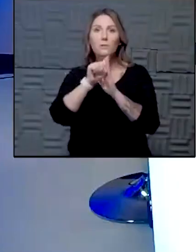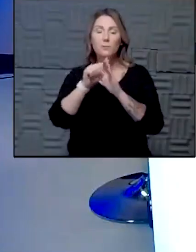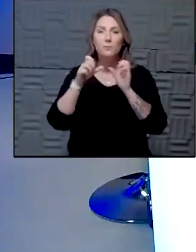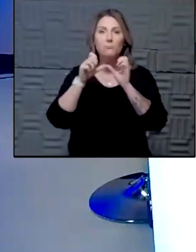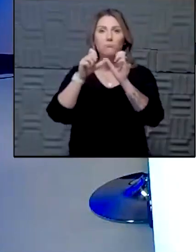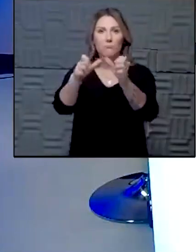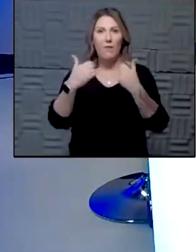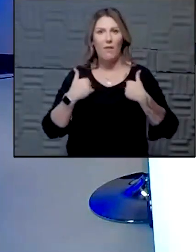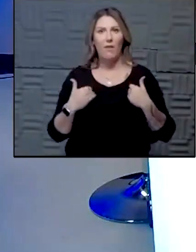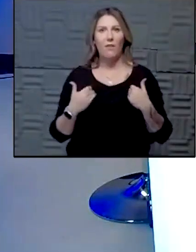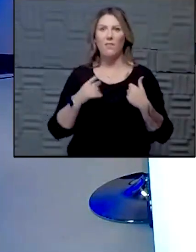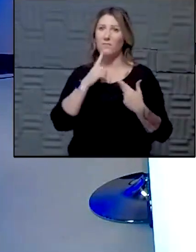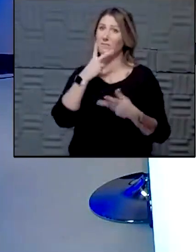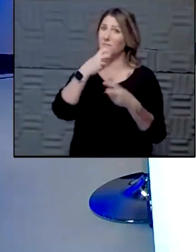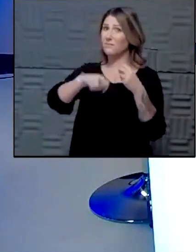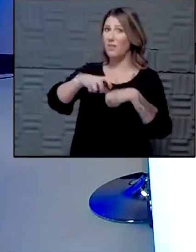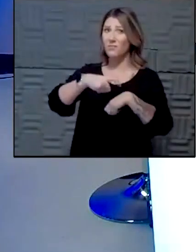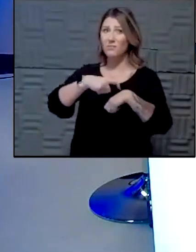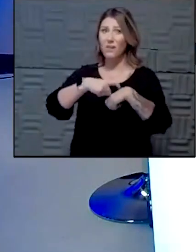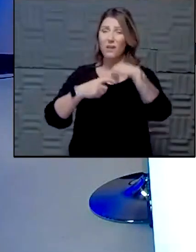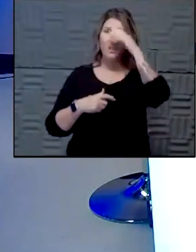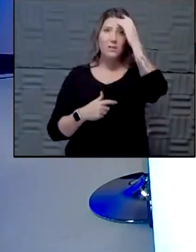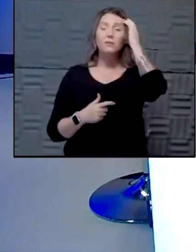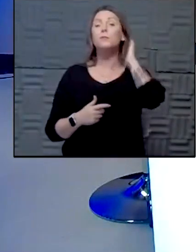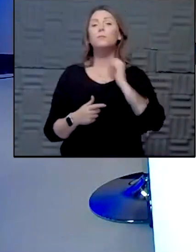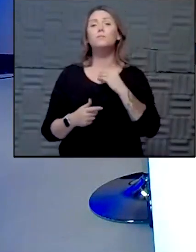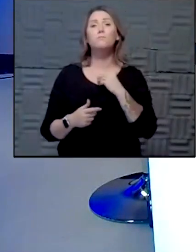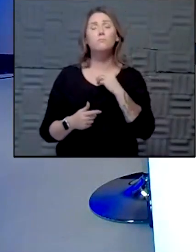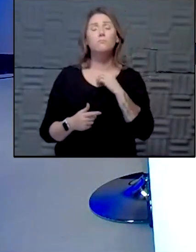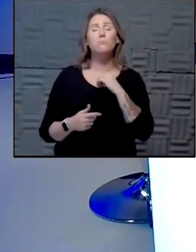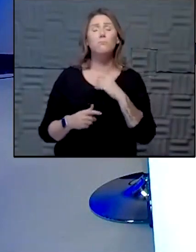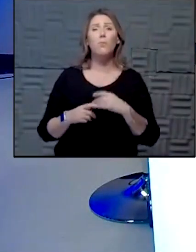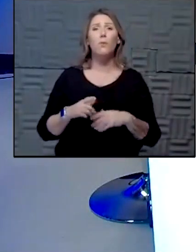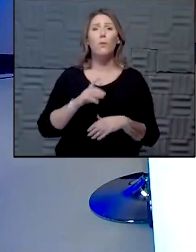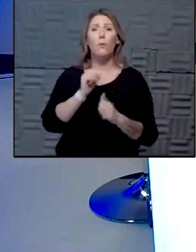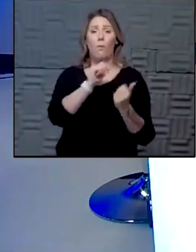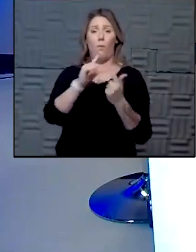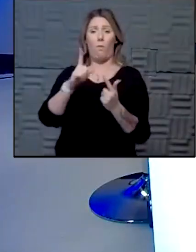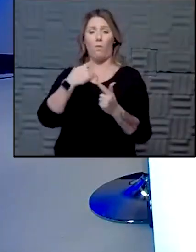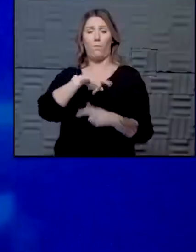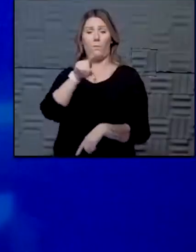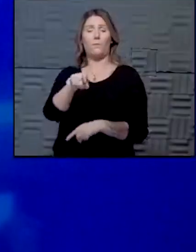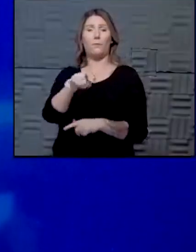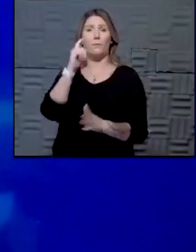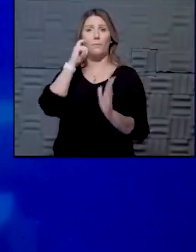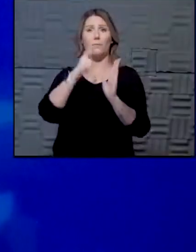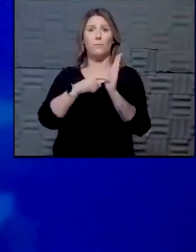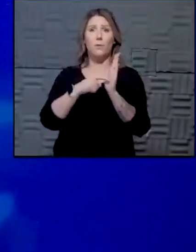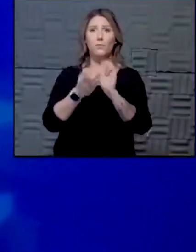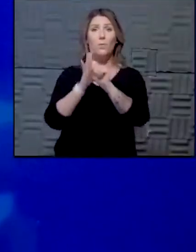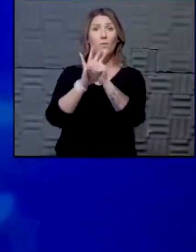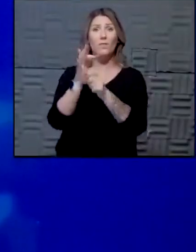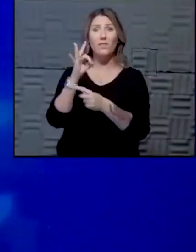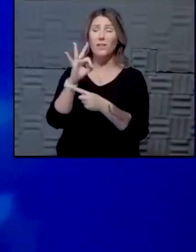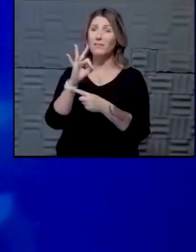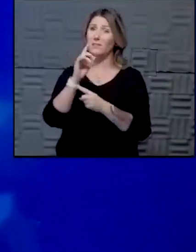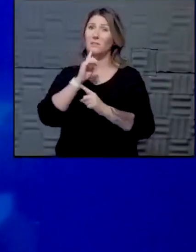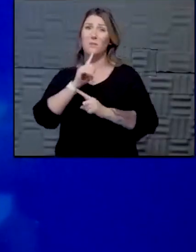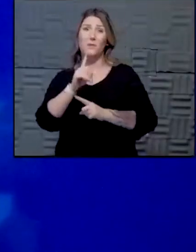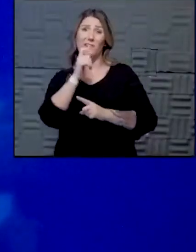Yeah, so this has been a tough time, and I think we all have to recognize that COVID-19 continues to take a toll, and